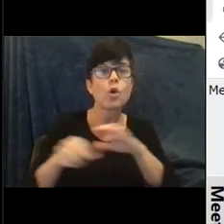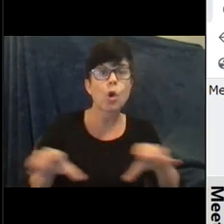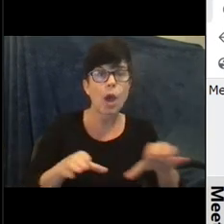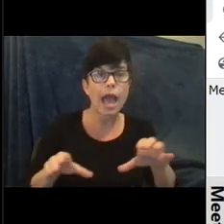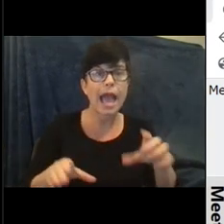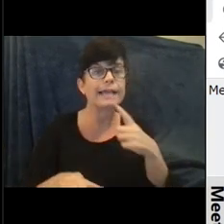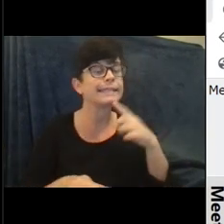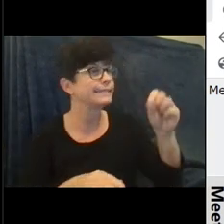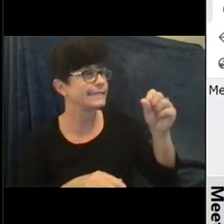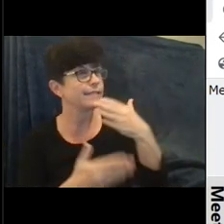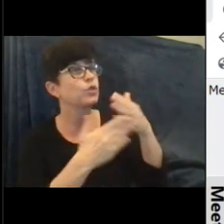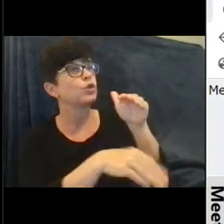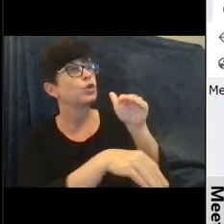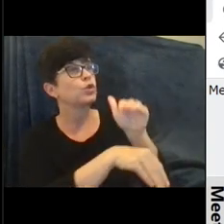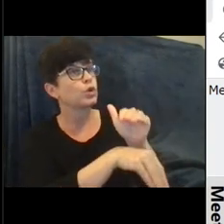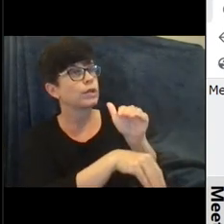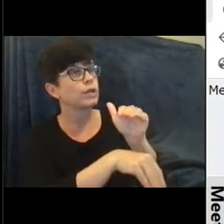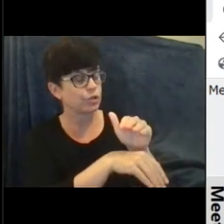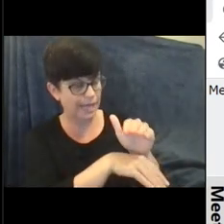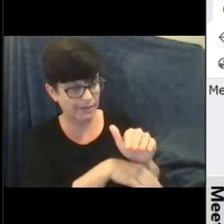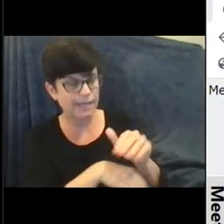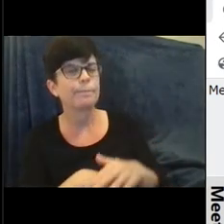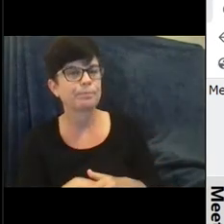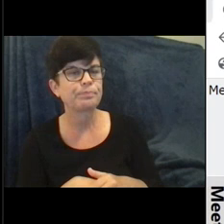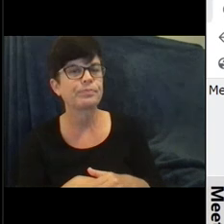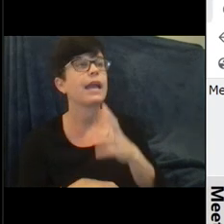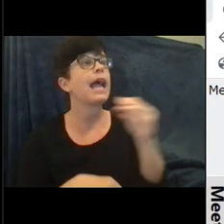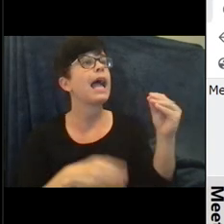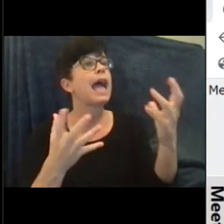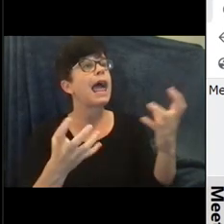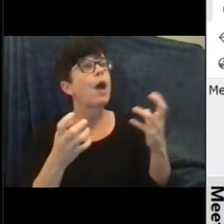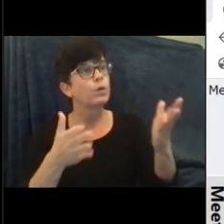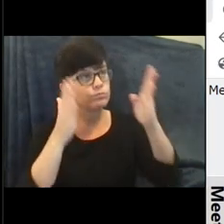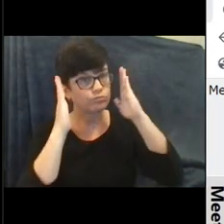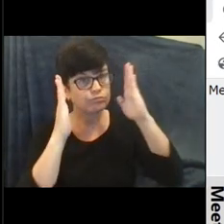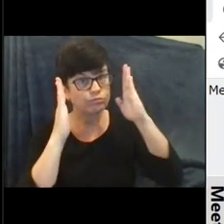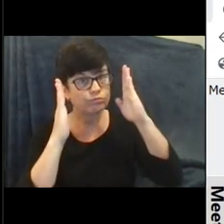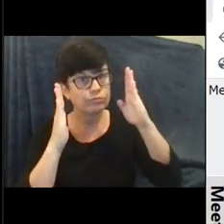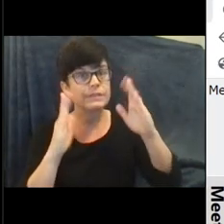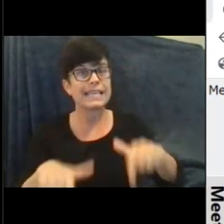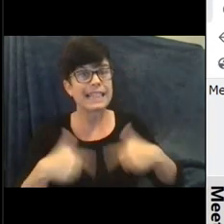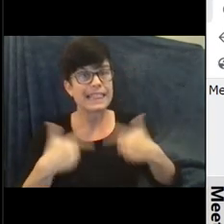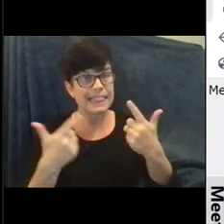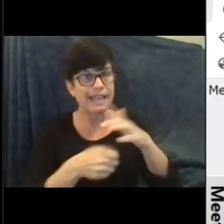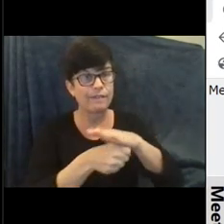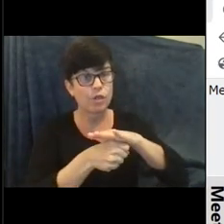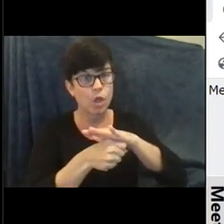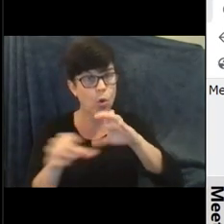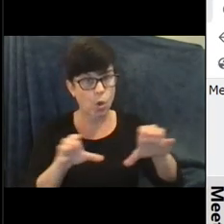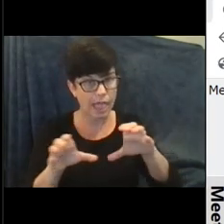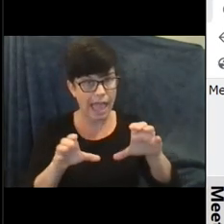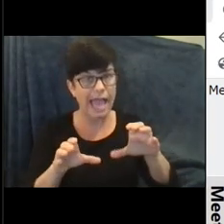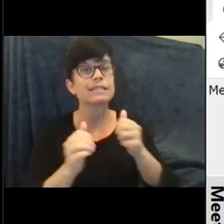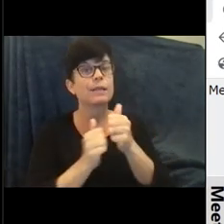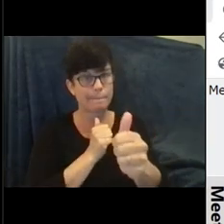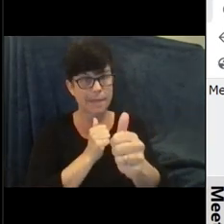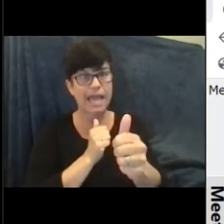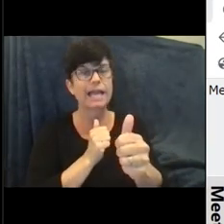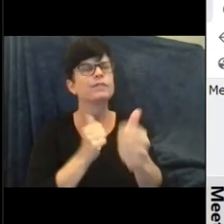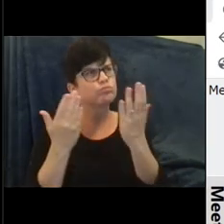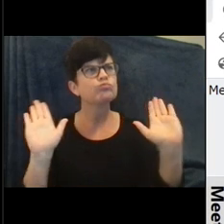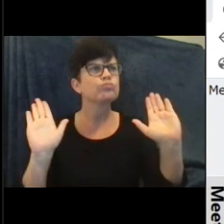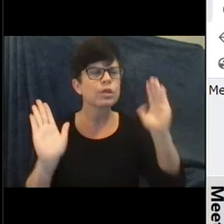evening, Board Chair and Board members. Just wanted to bring to your attention that the Live Local Act has passed. I know you all are generally aware of